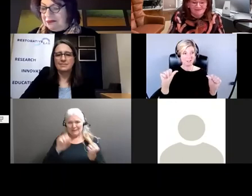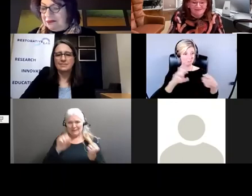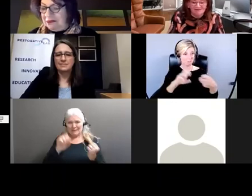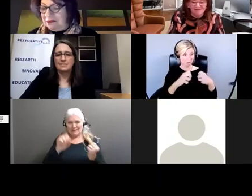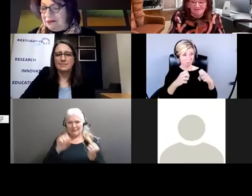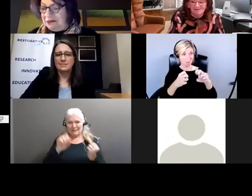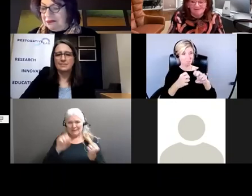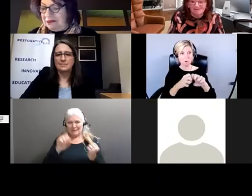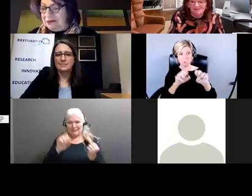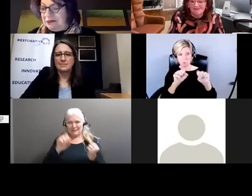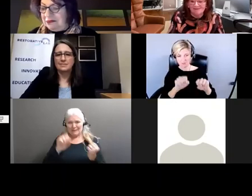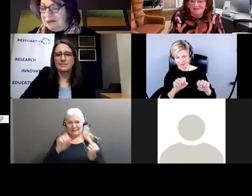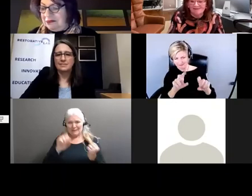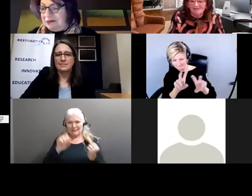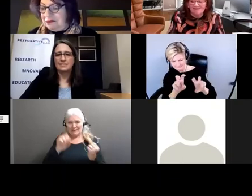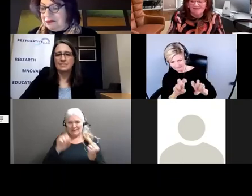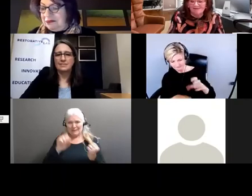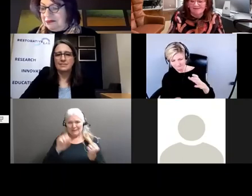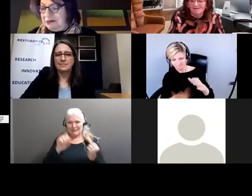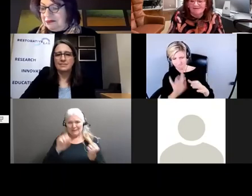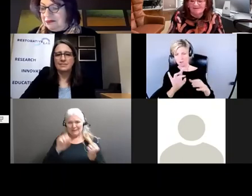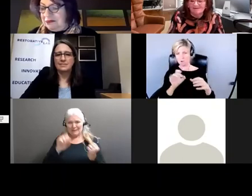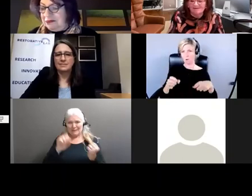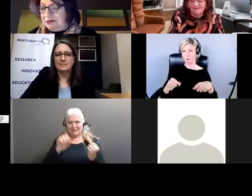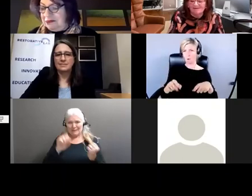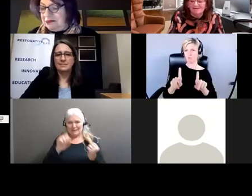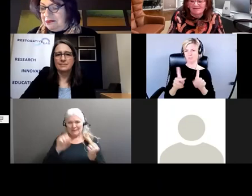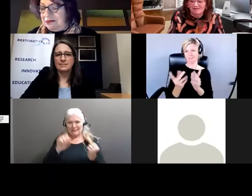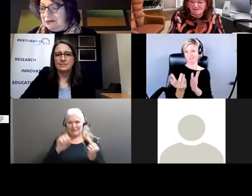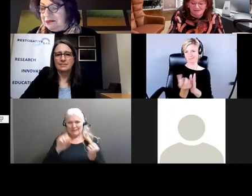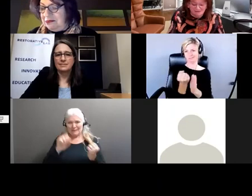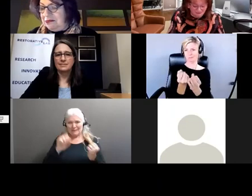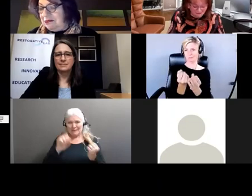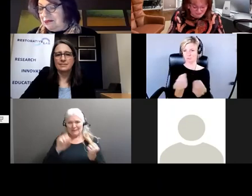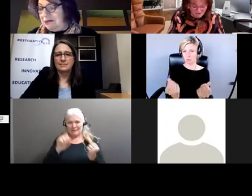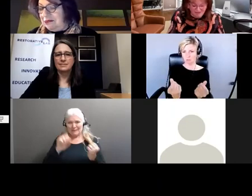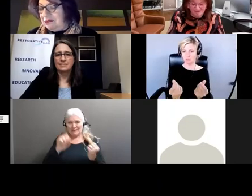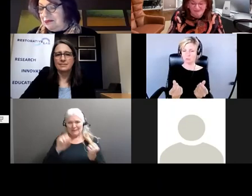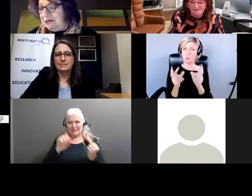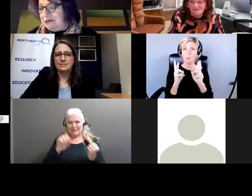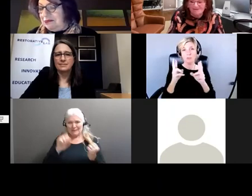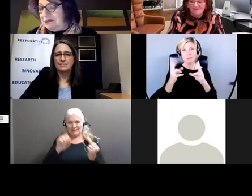bring peace, to bring some sort of a reduced harm or at least